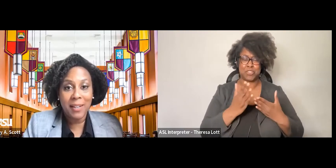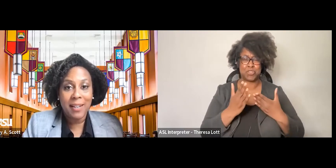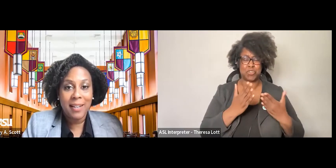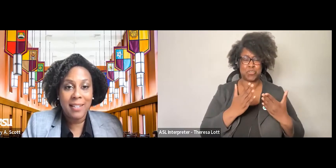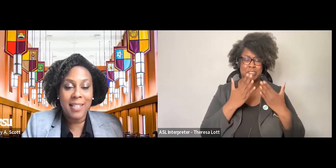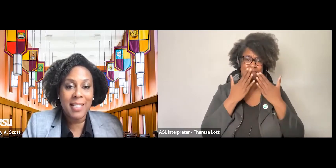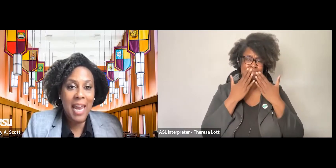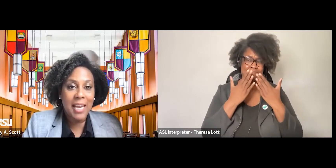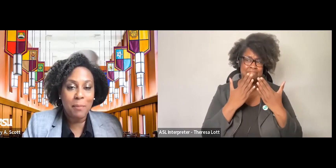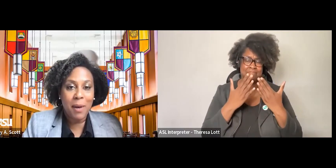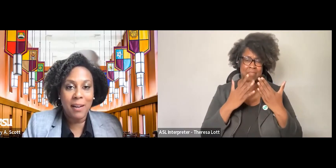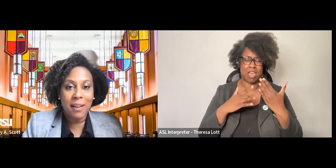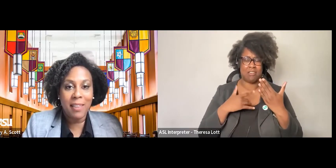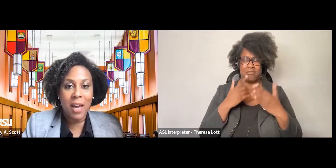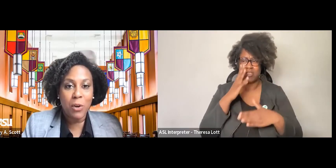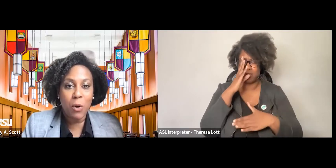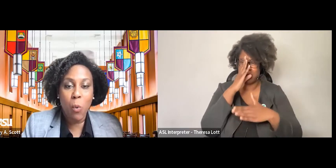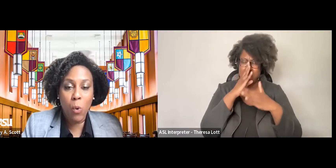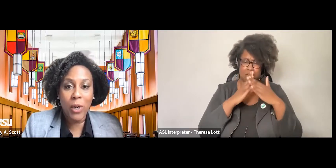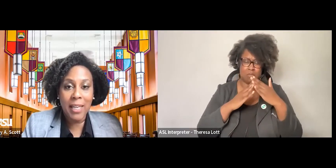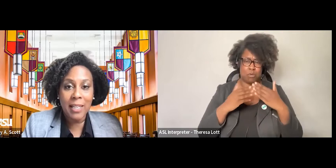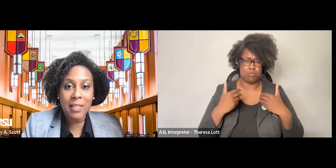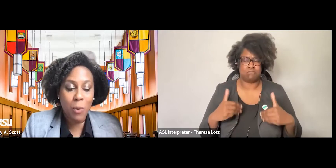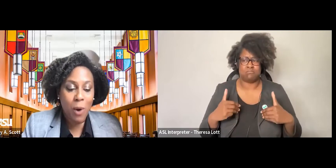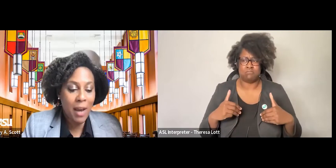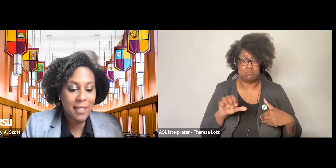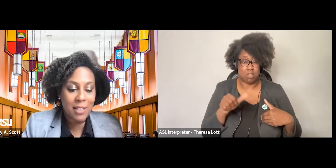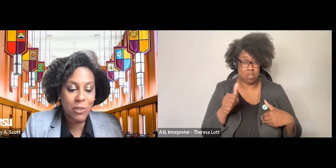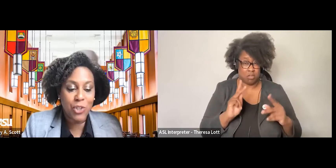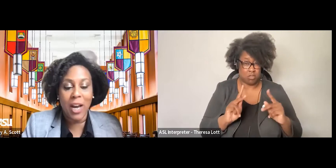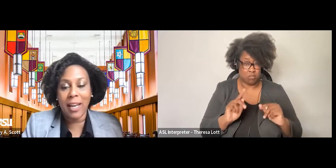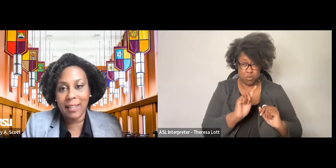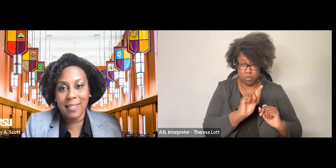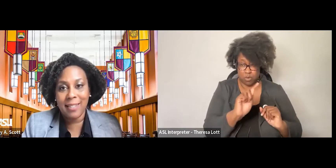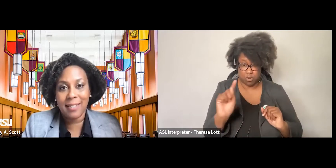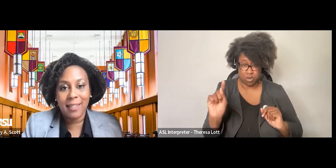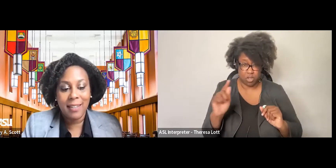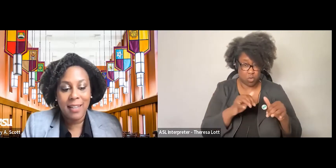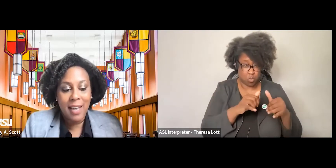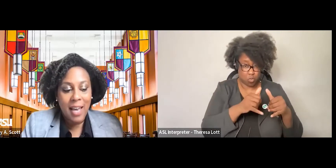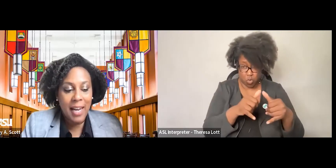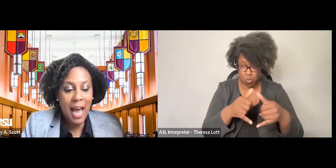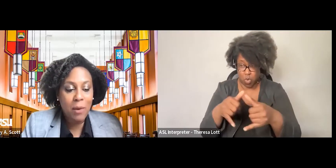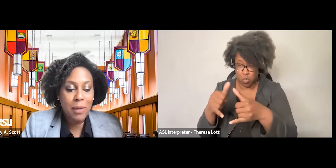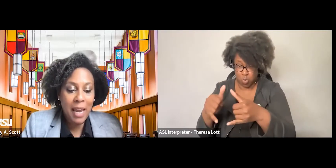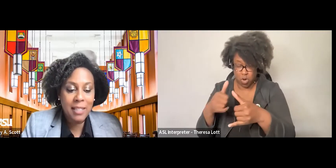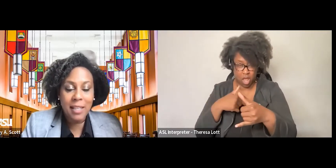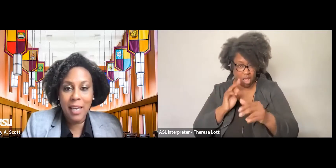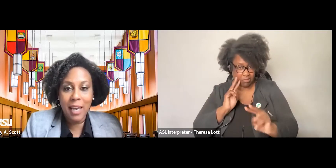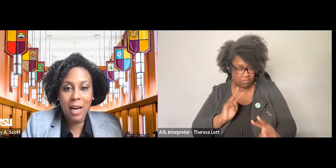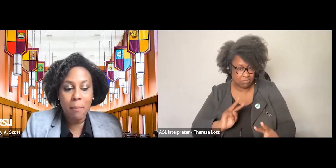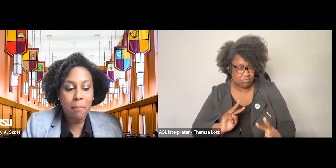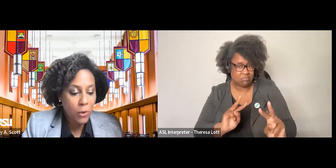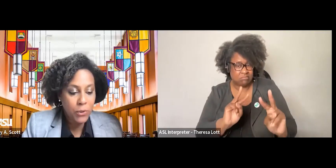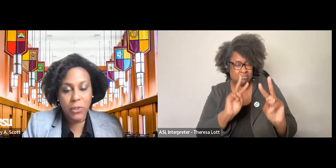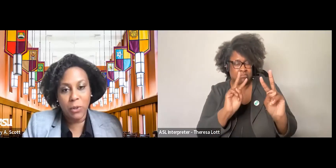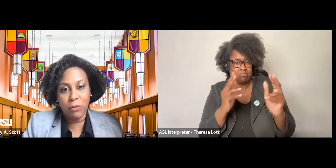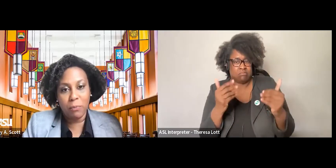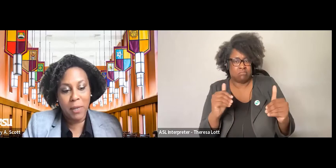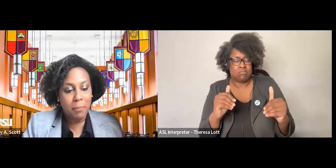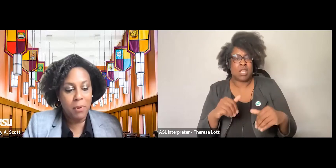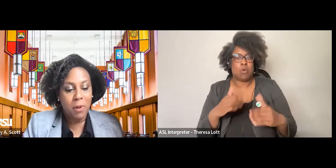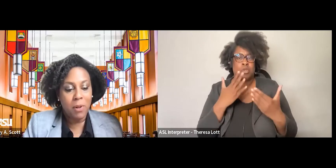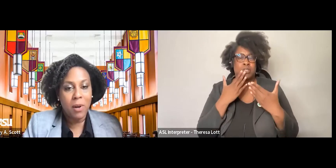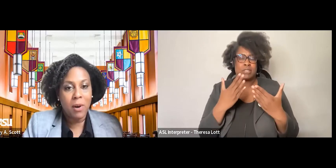humbled to stand among the other awardees who I consider giants. And I would like to thank a multitude